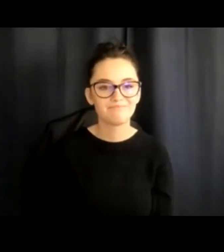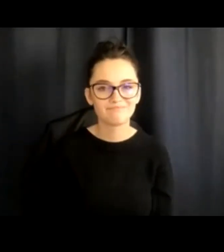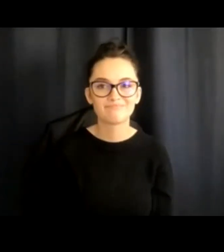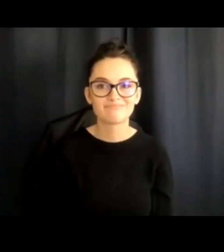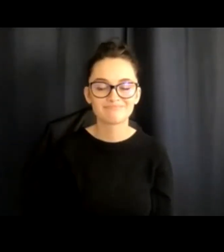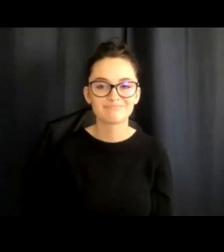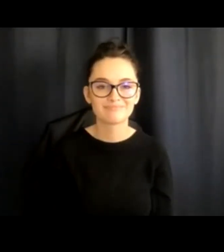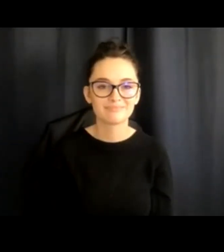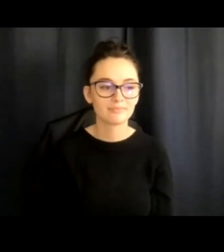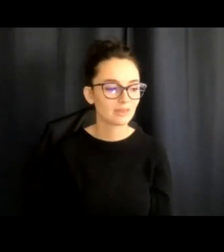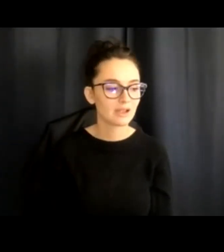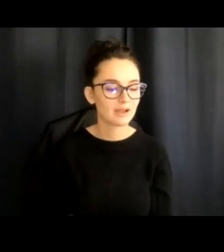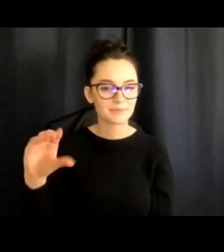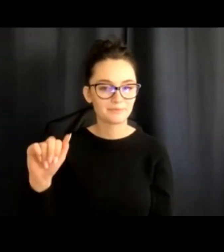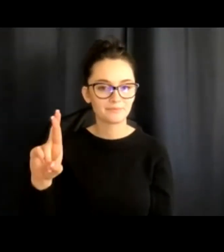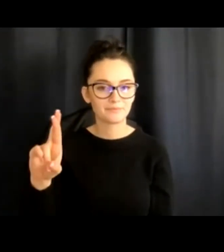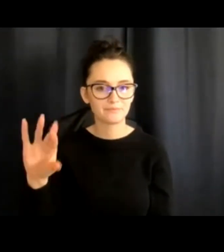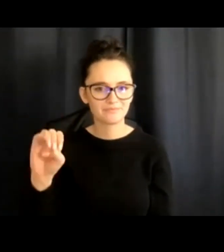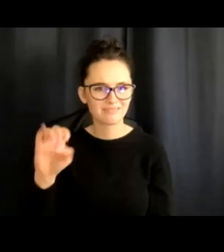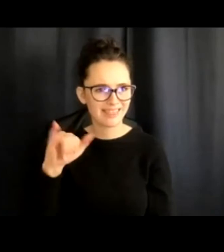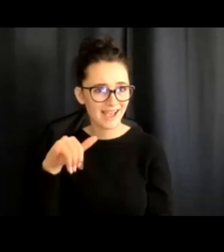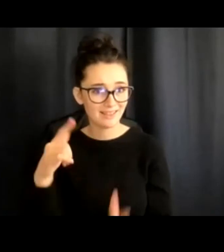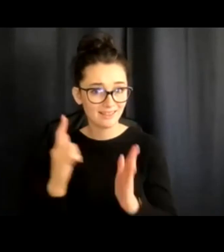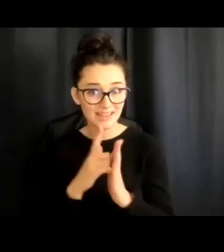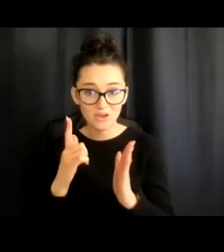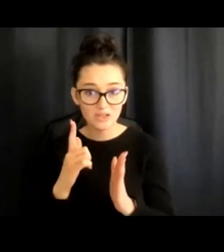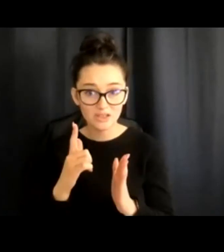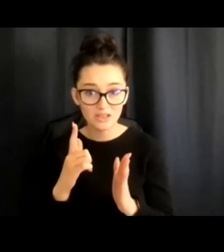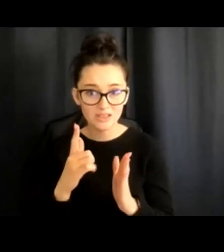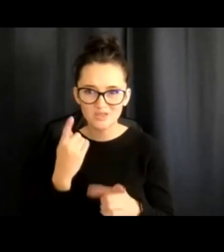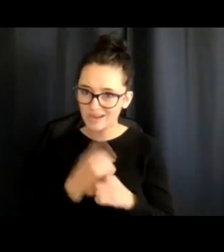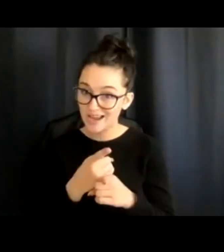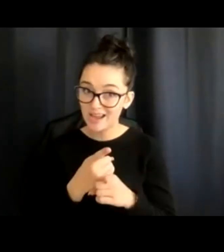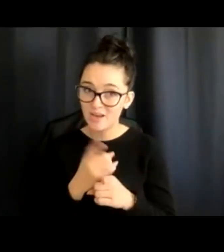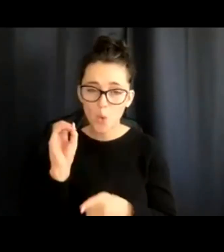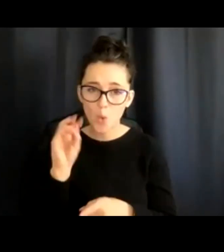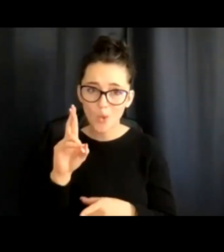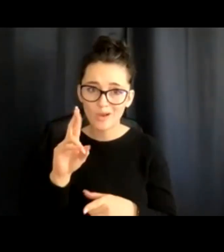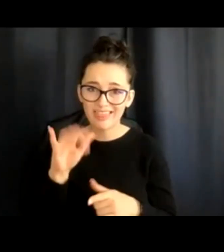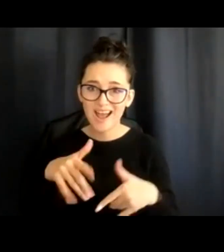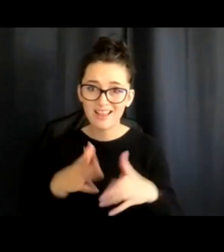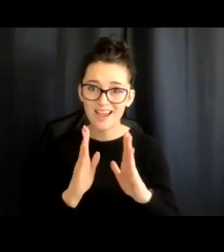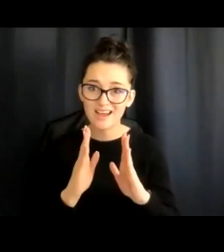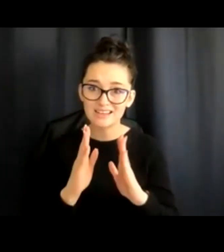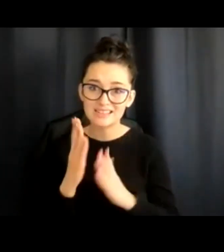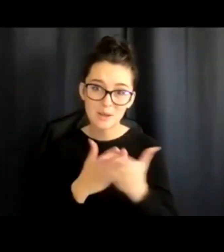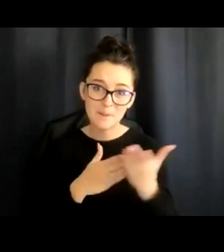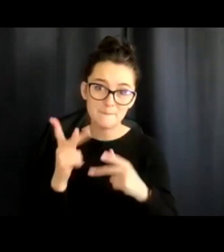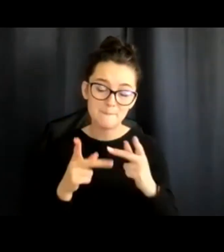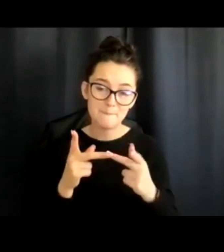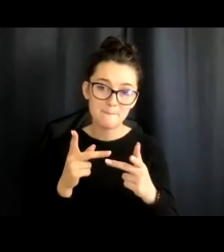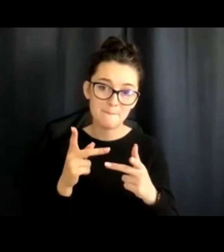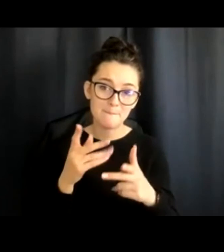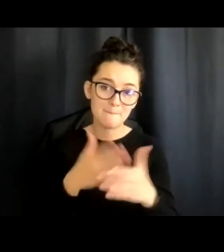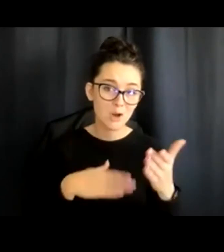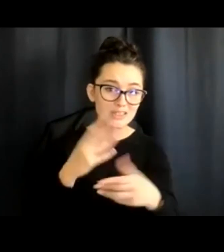And Miss Carrie, that's not legal, correct? Or is it legal in some parts of the world? Some parts of